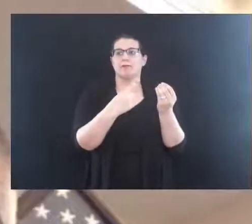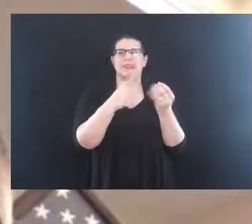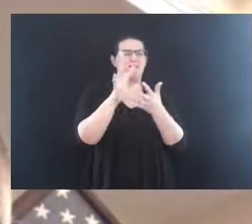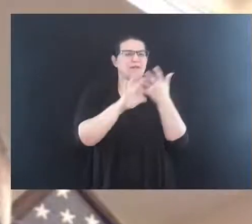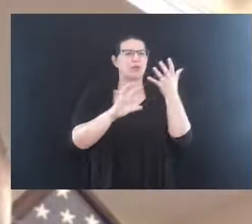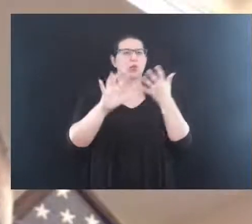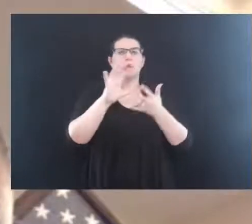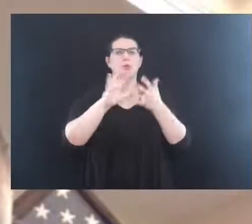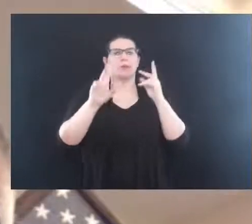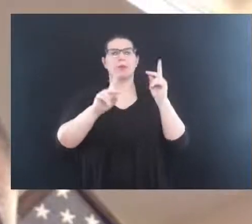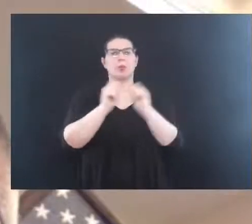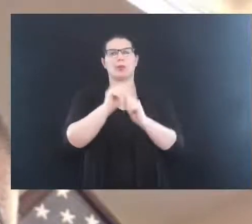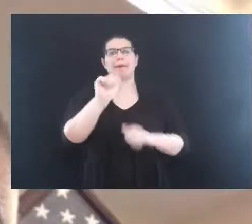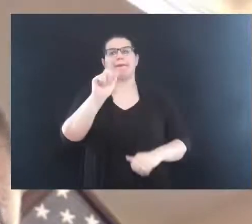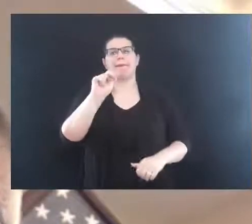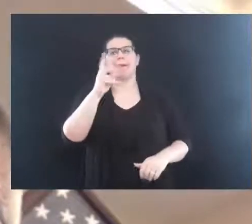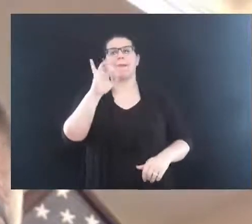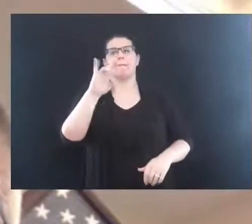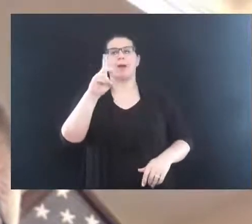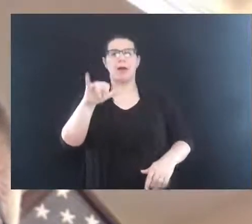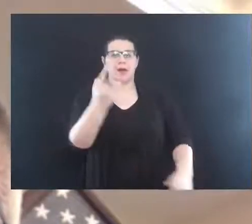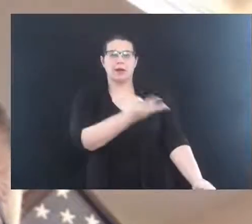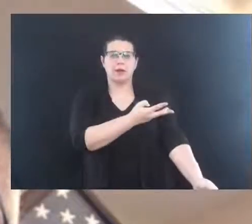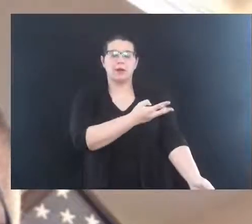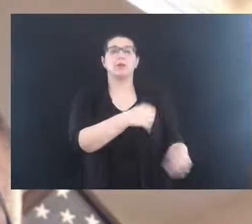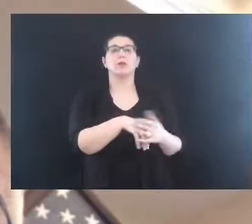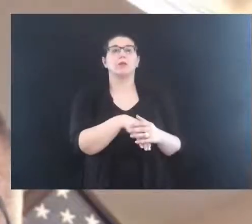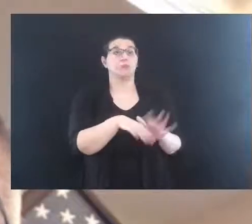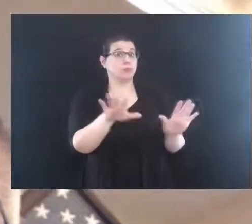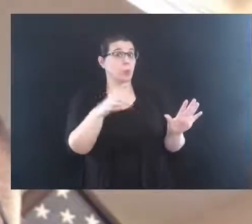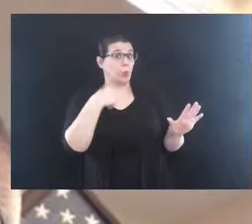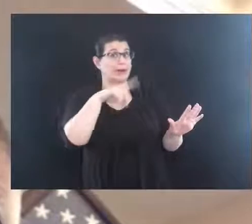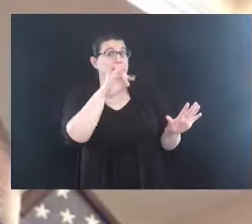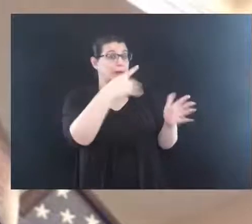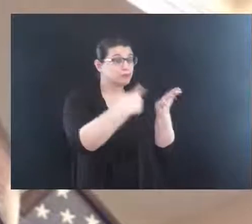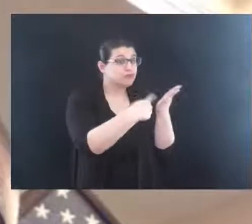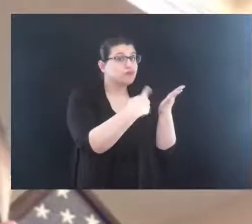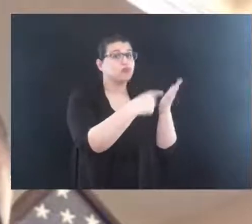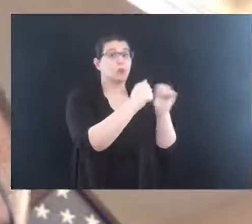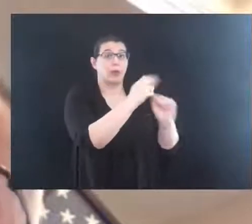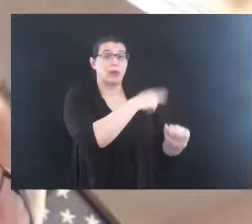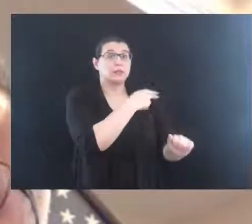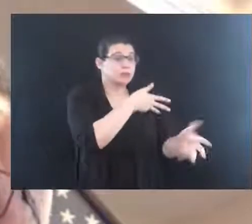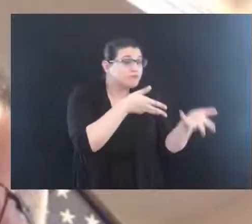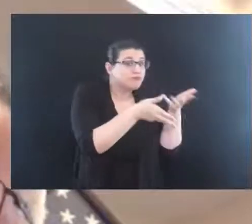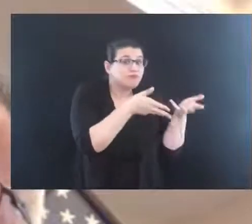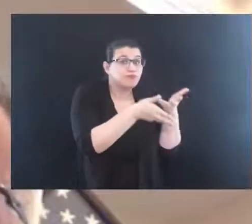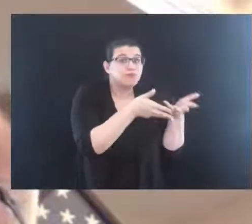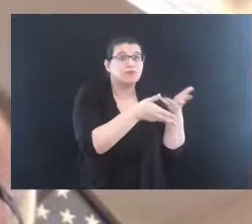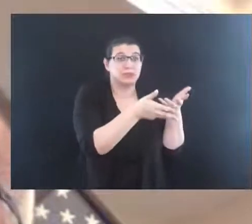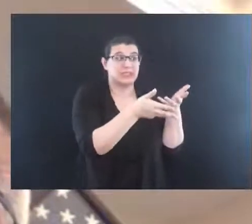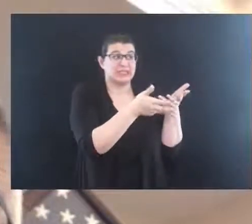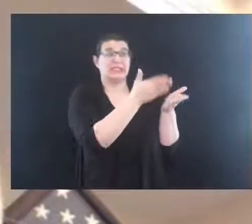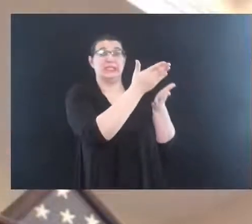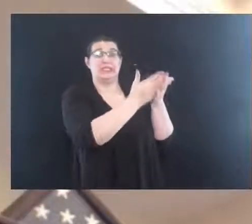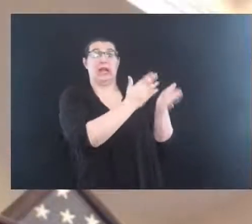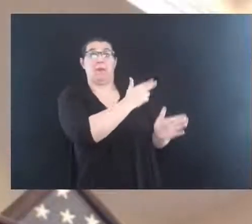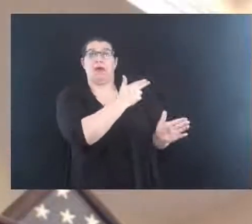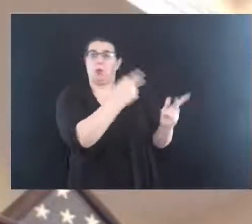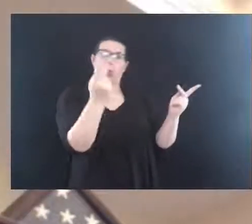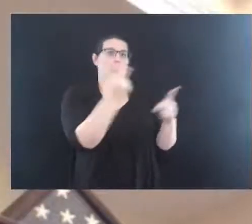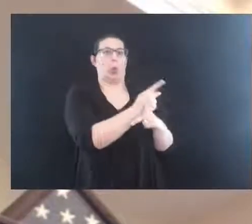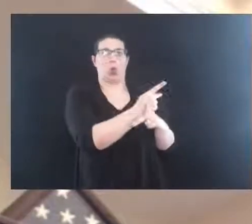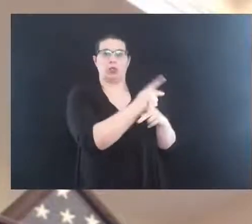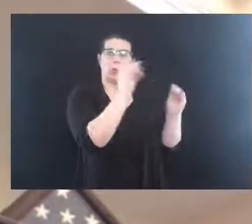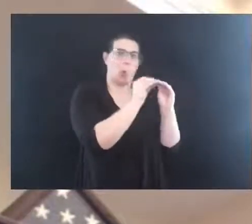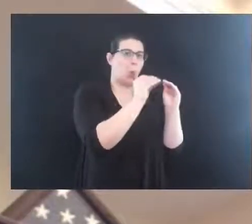have worked with hospitals over the last couple of weeks where there have been additional needs at certain hospitals, and